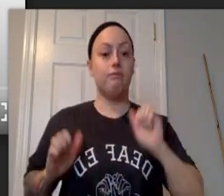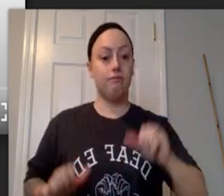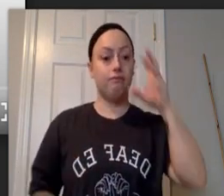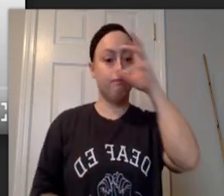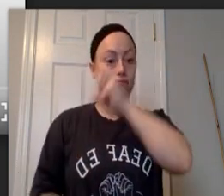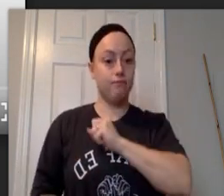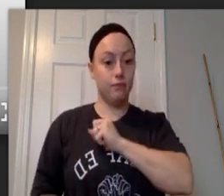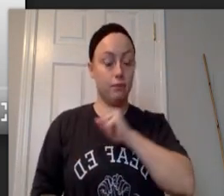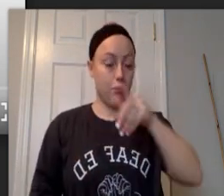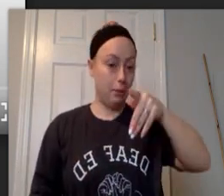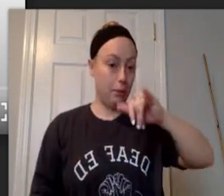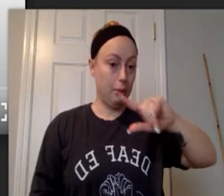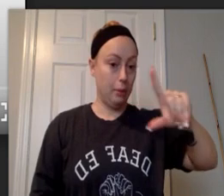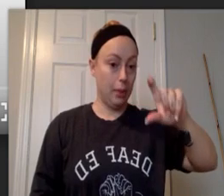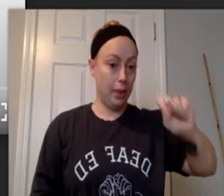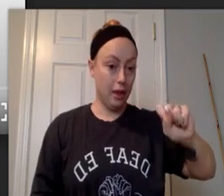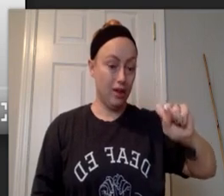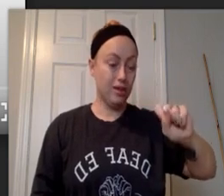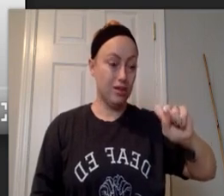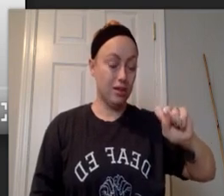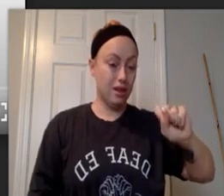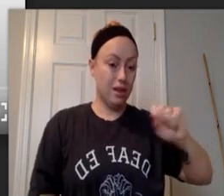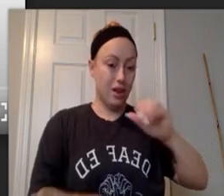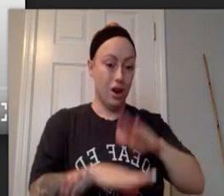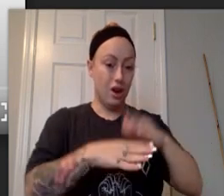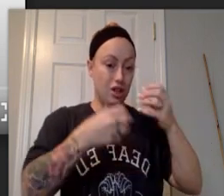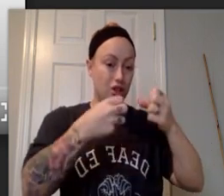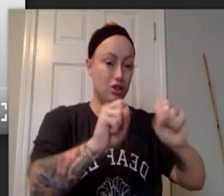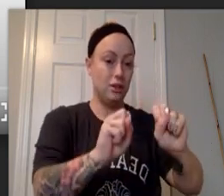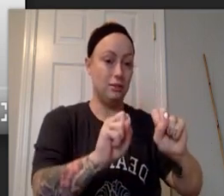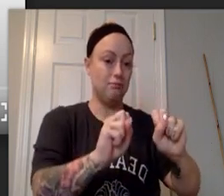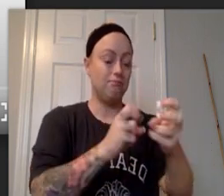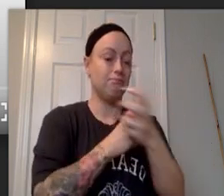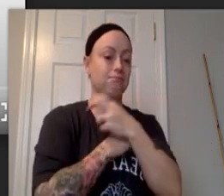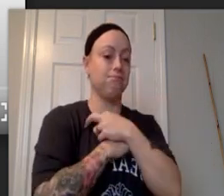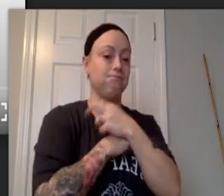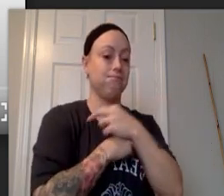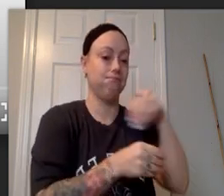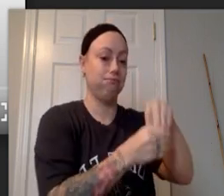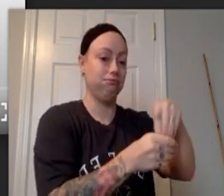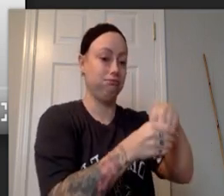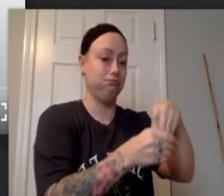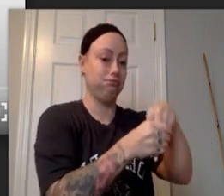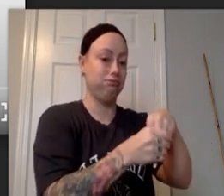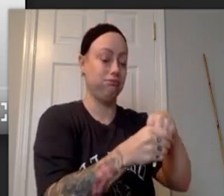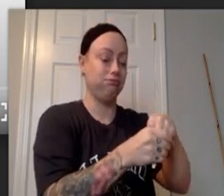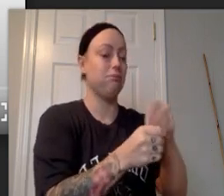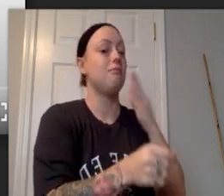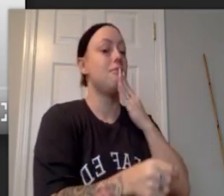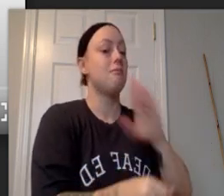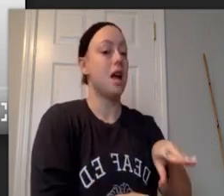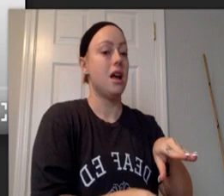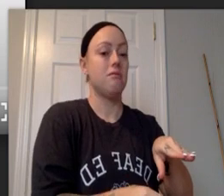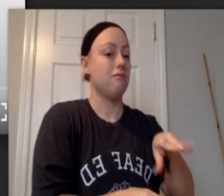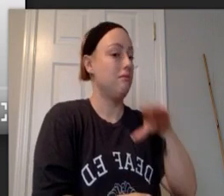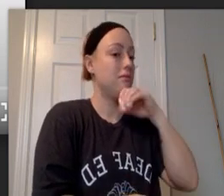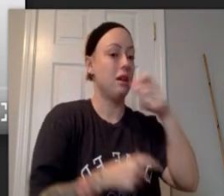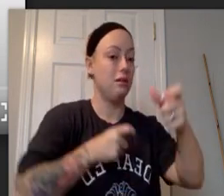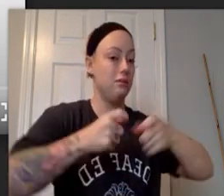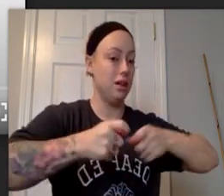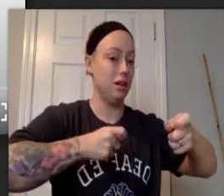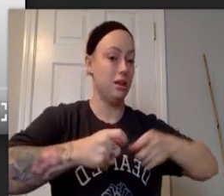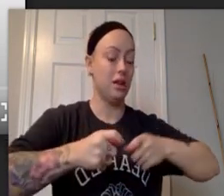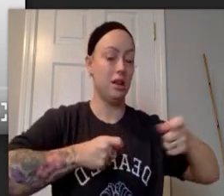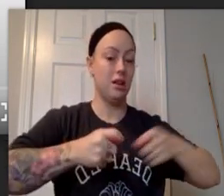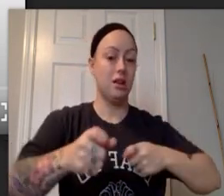assume pills are contaminated on the street. So we've been talking about that for a long time, but it's really an issue